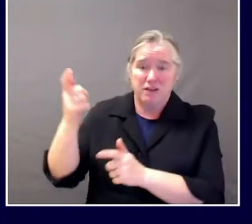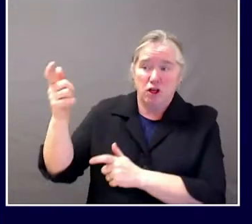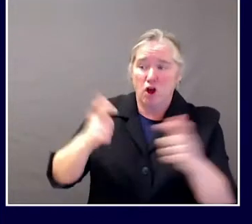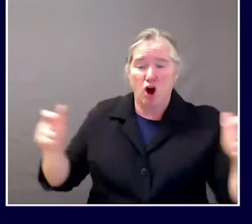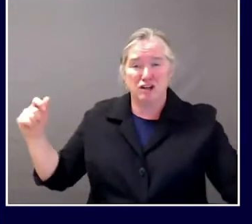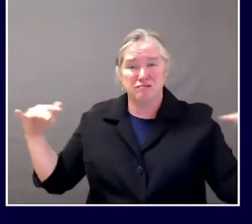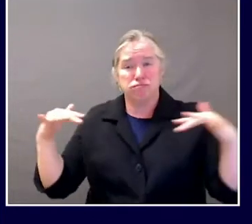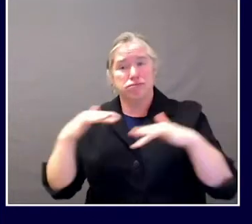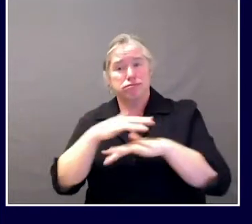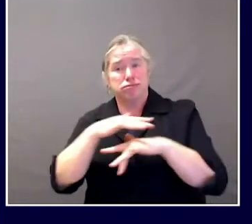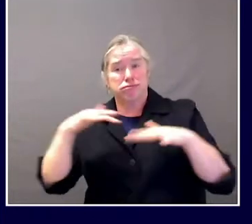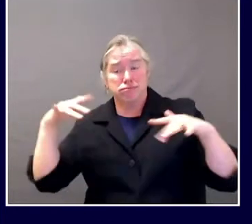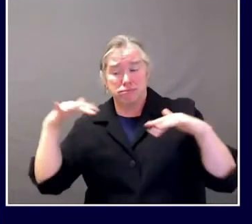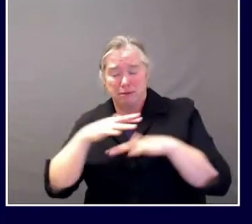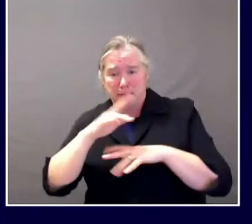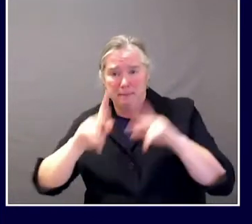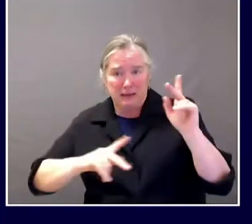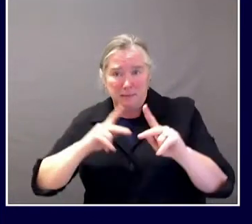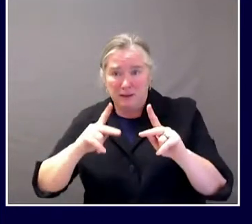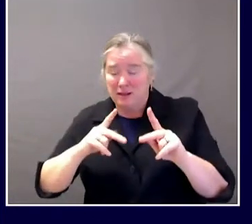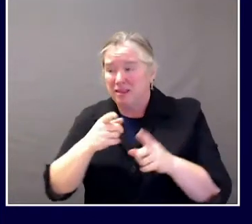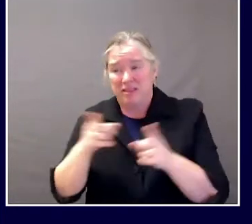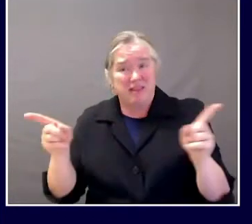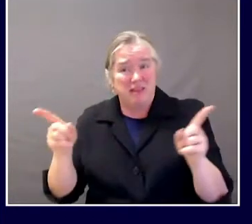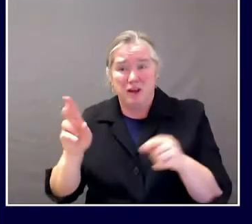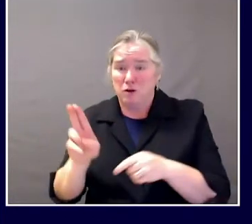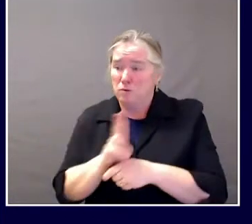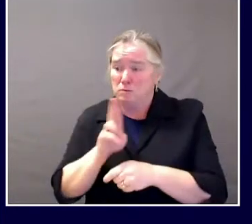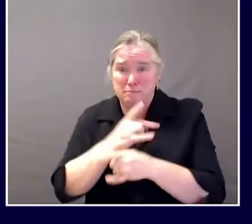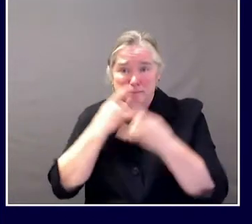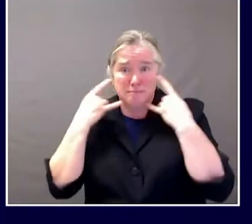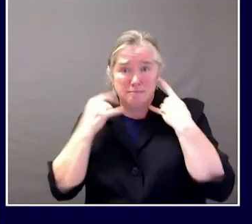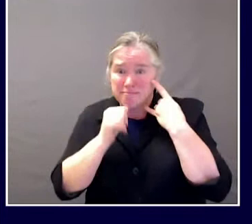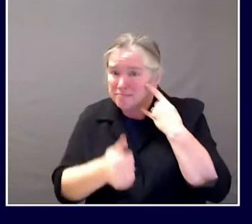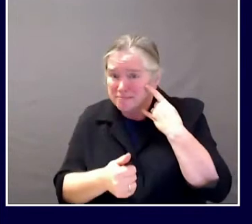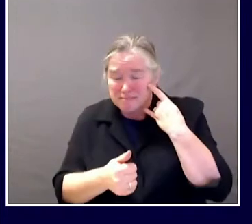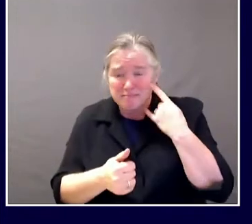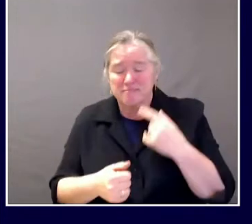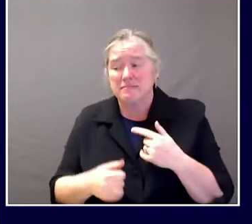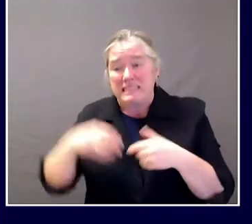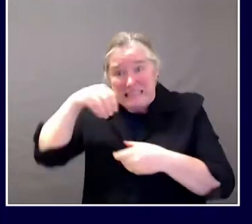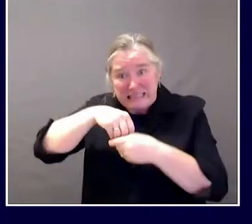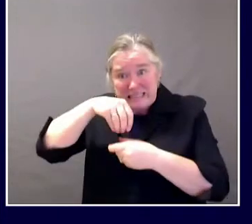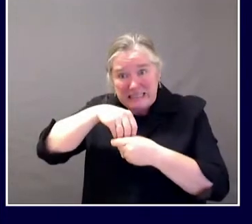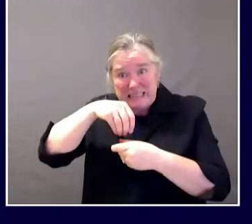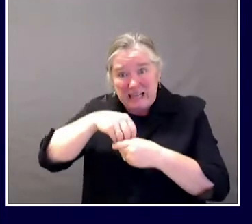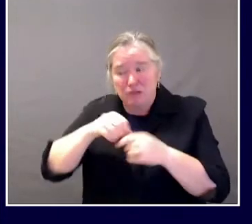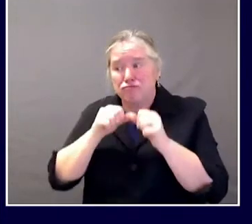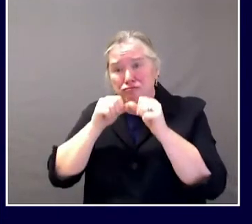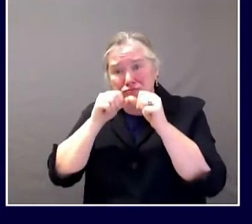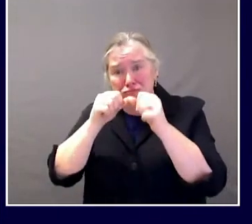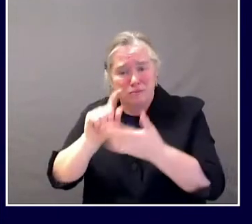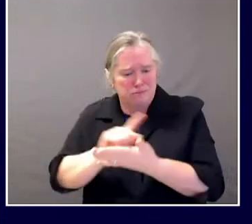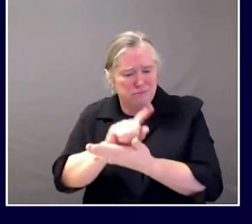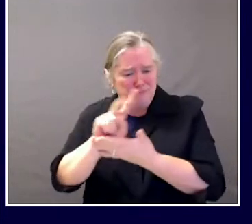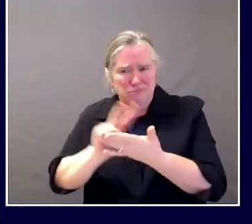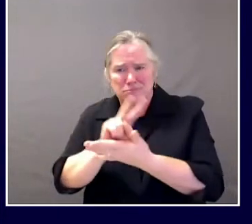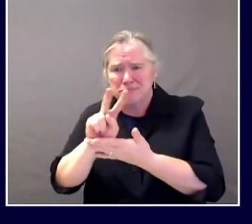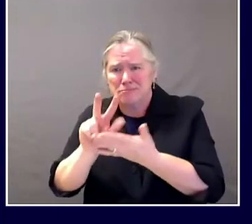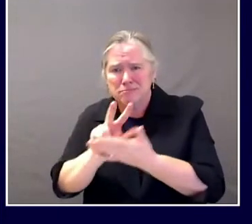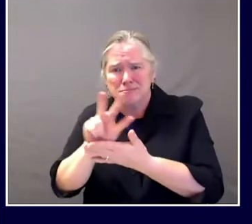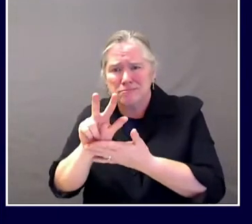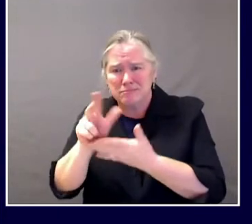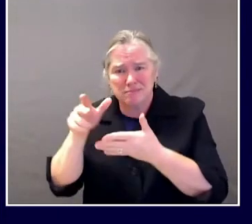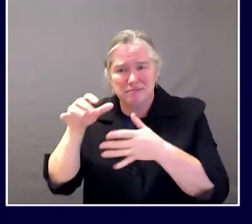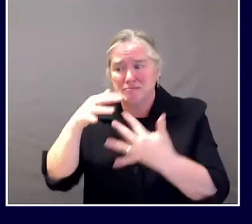that nature, with folks not routinely wearing masks, being indoors for a long duration of time, being